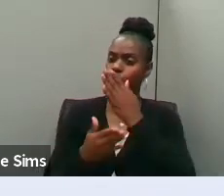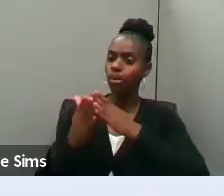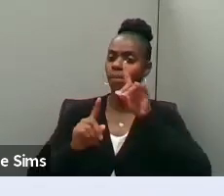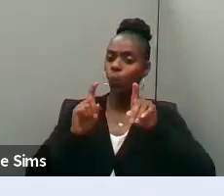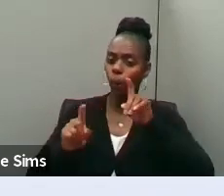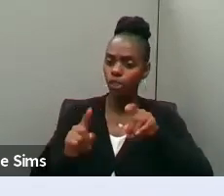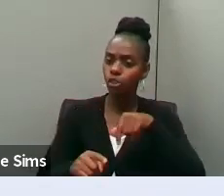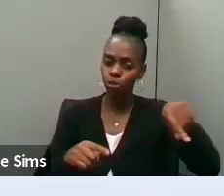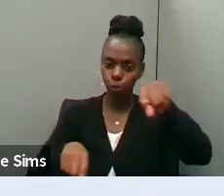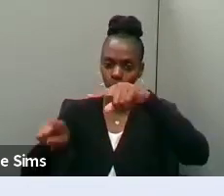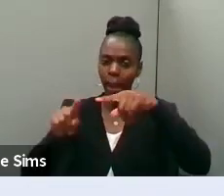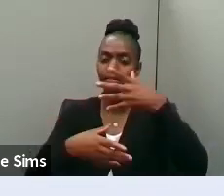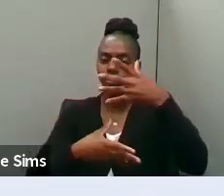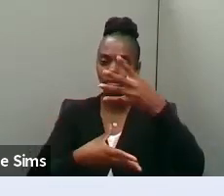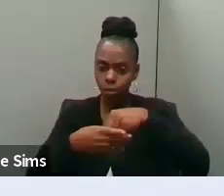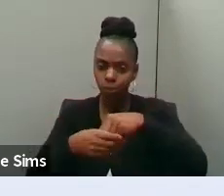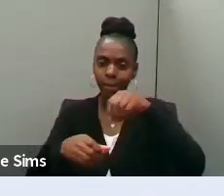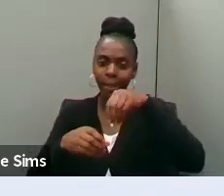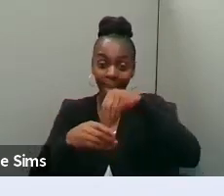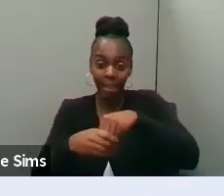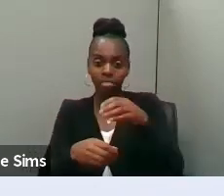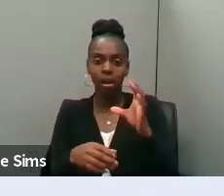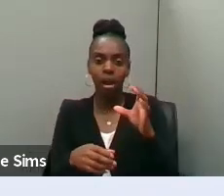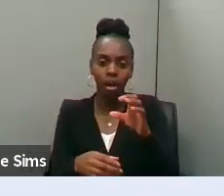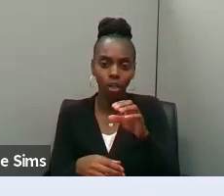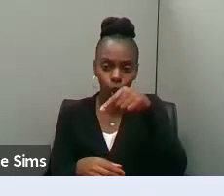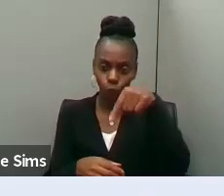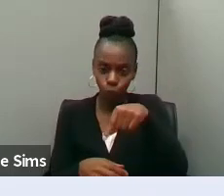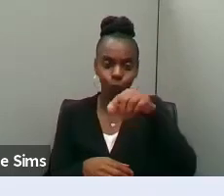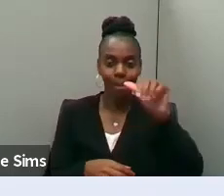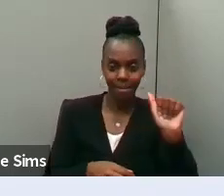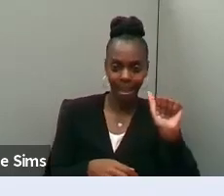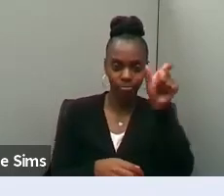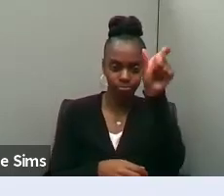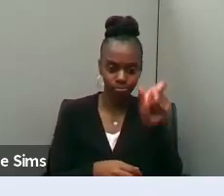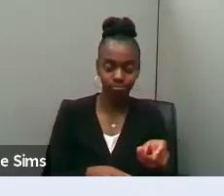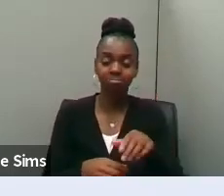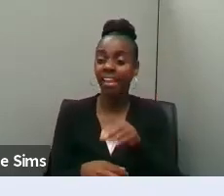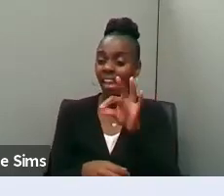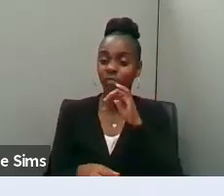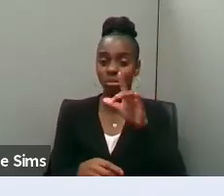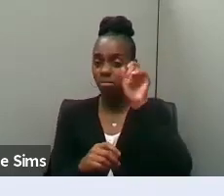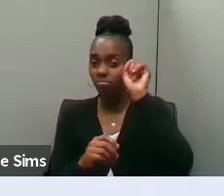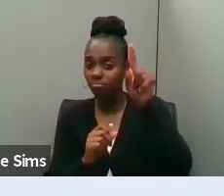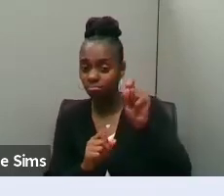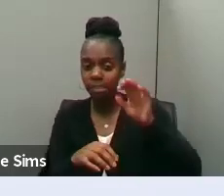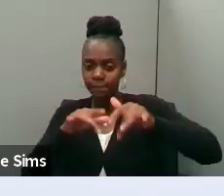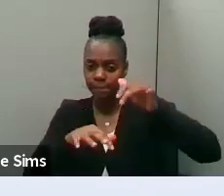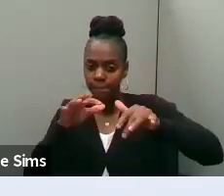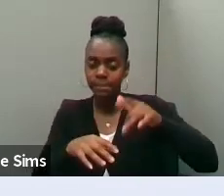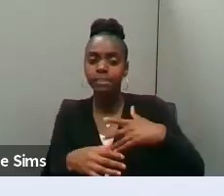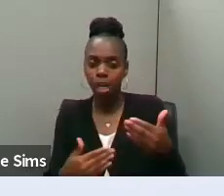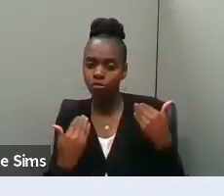that you've included in the Q&A. If you haven't had an opportunity to include your question, you're welcome to do so now. We'll answer as